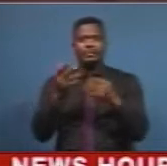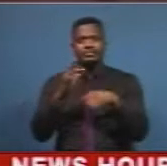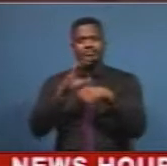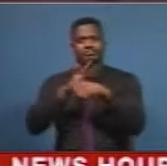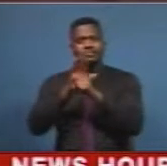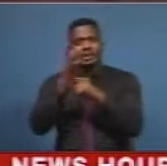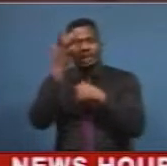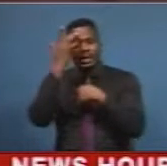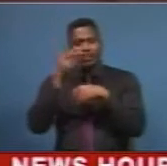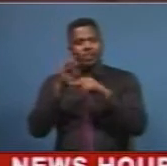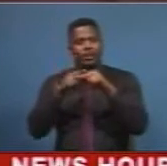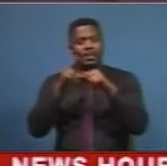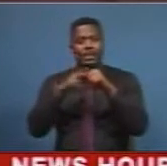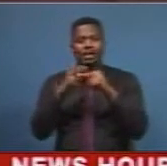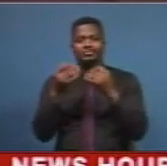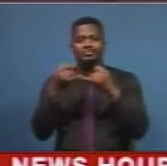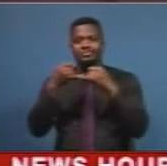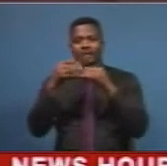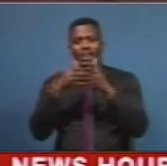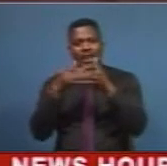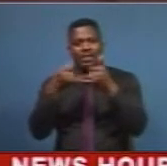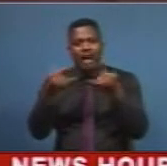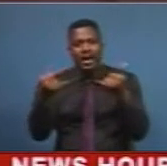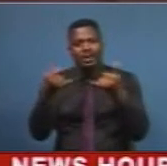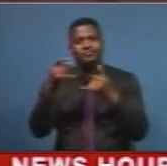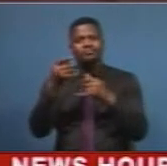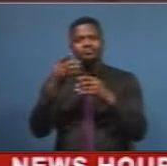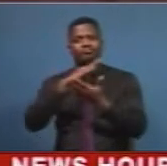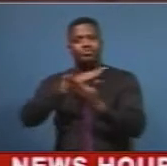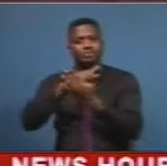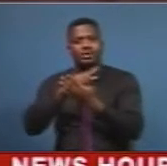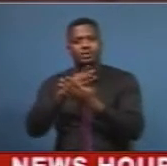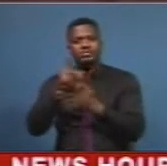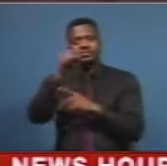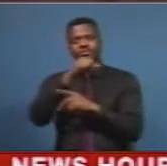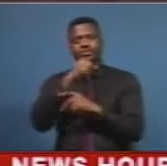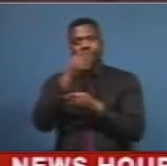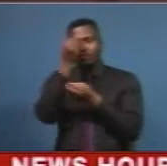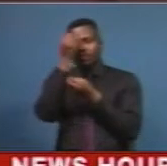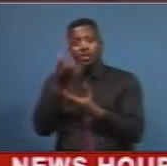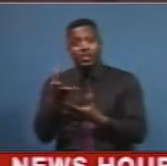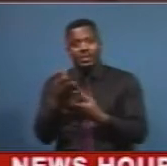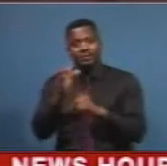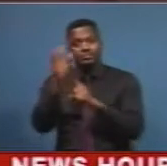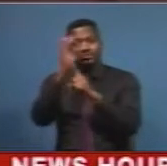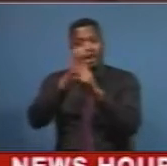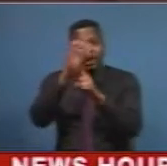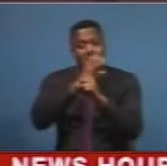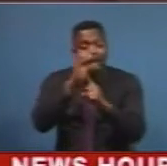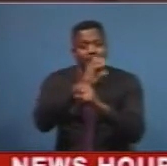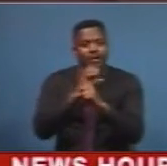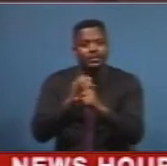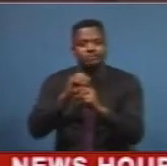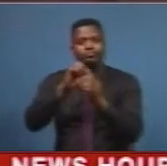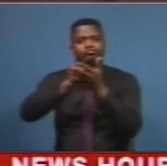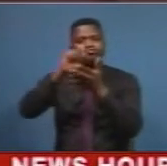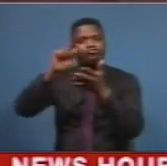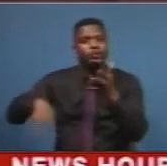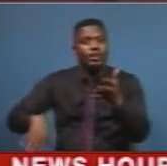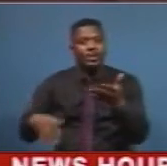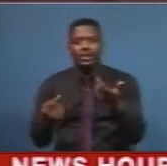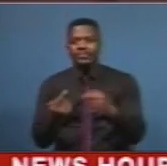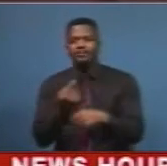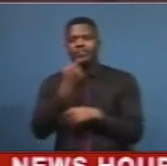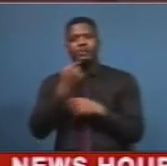Technical guidelines on prevention and management are not being enforced. Contact tracing has been abandoned. Disappointed health